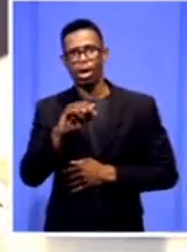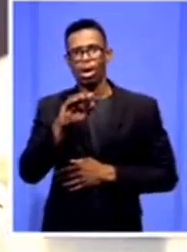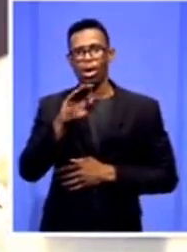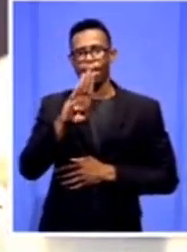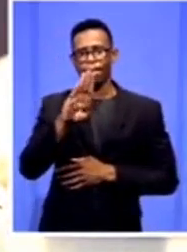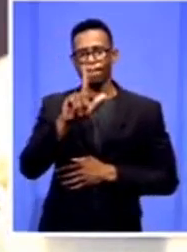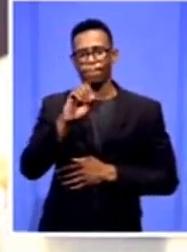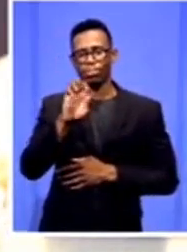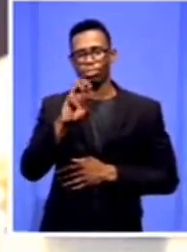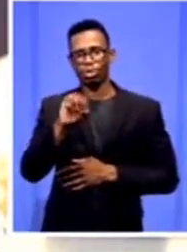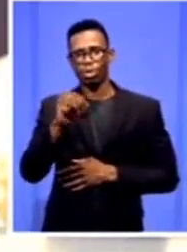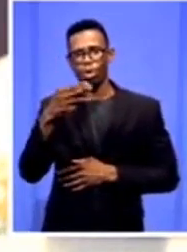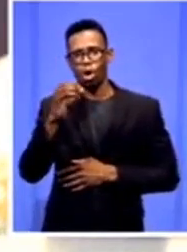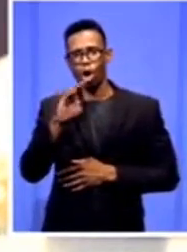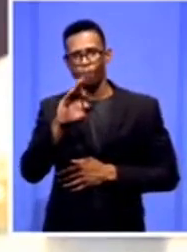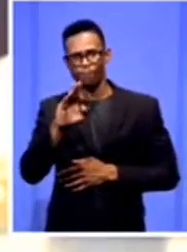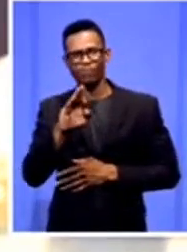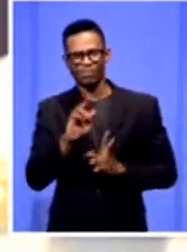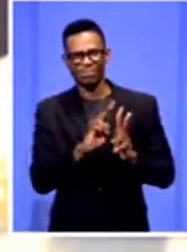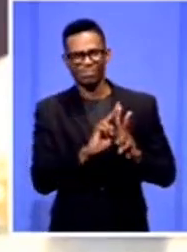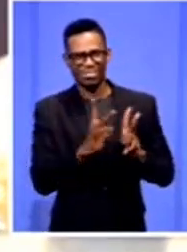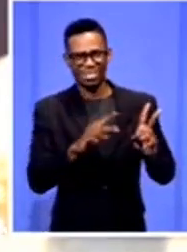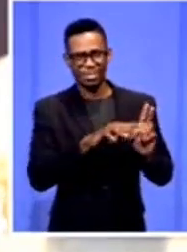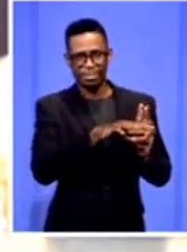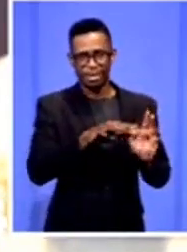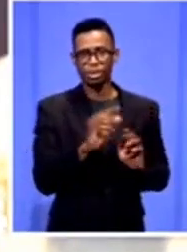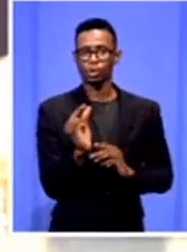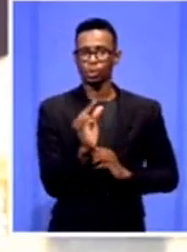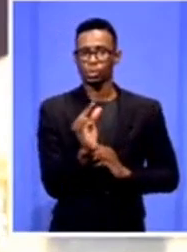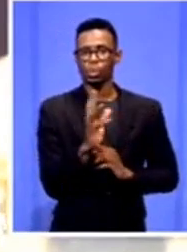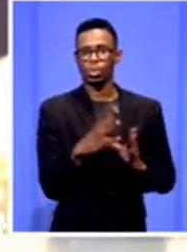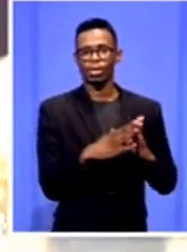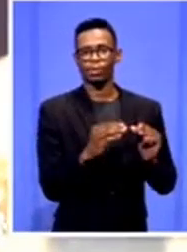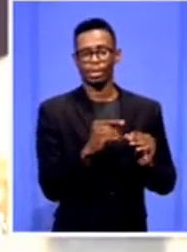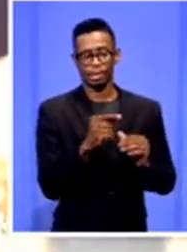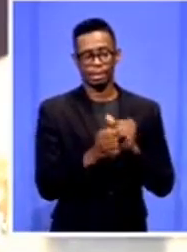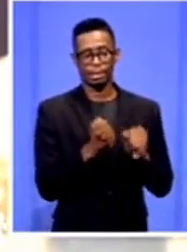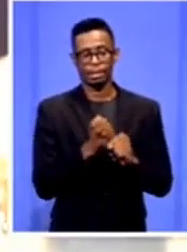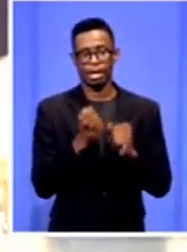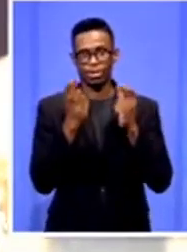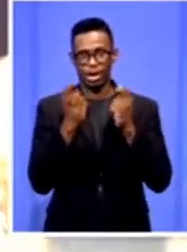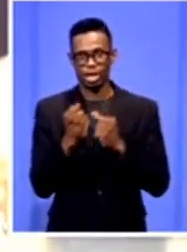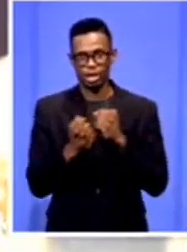qetella selemong sena ditsela tseno. The following